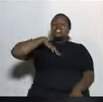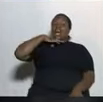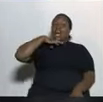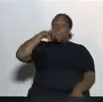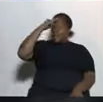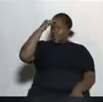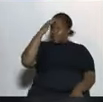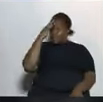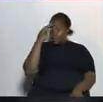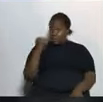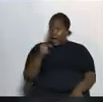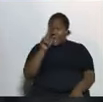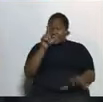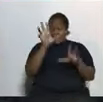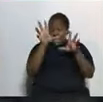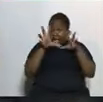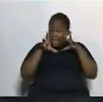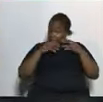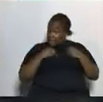because